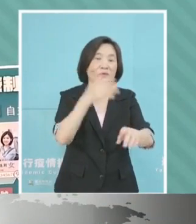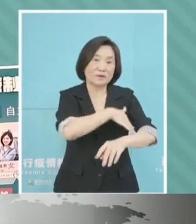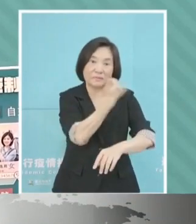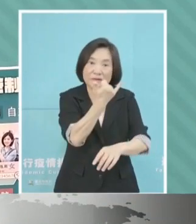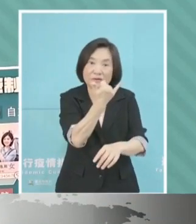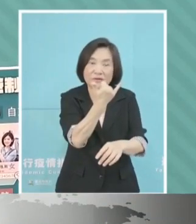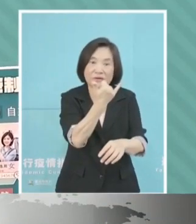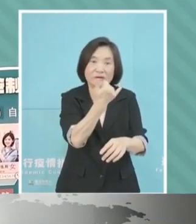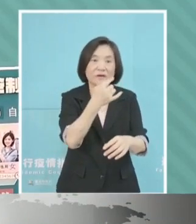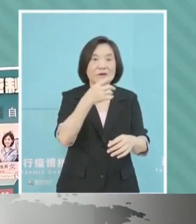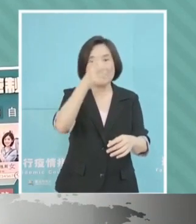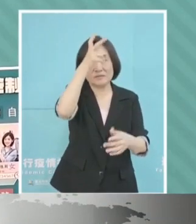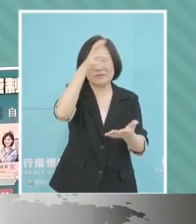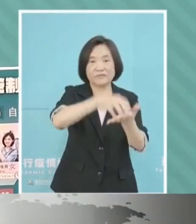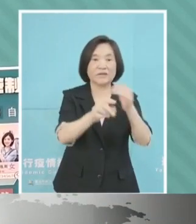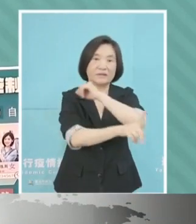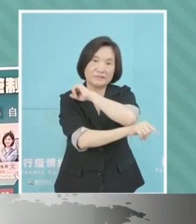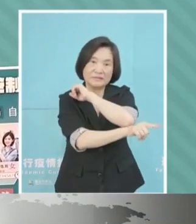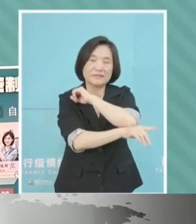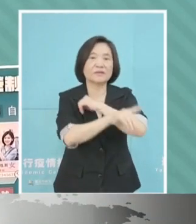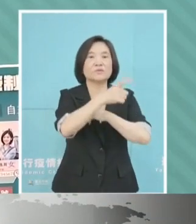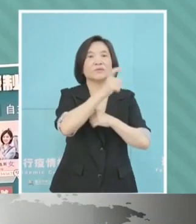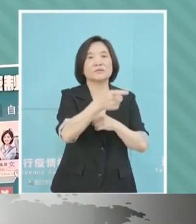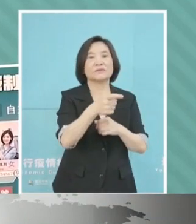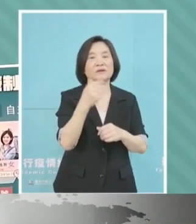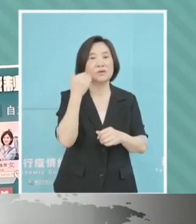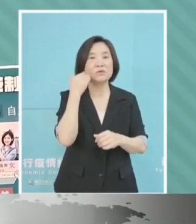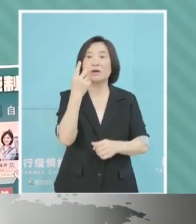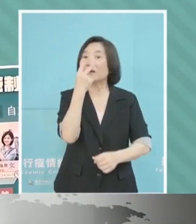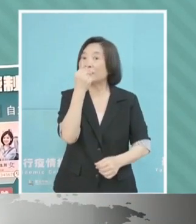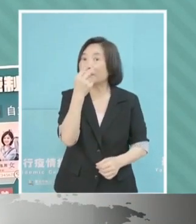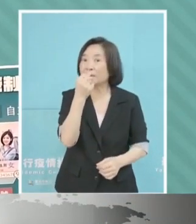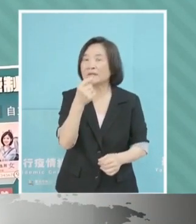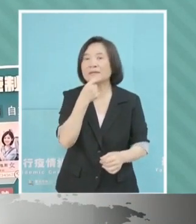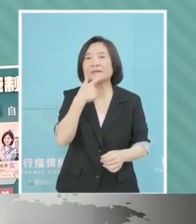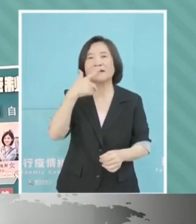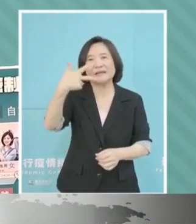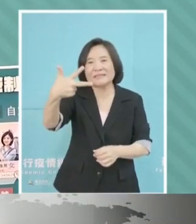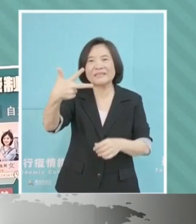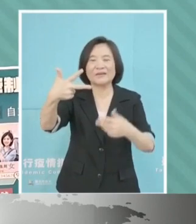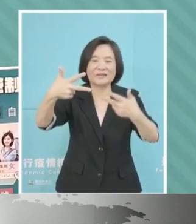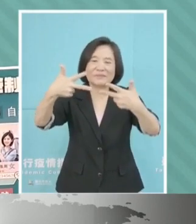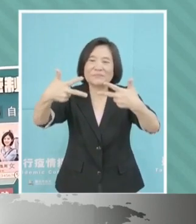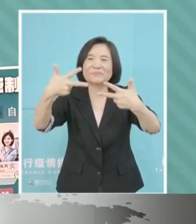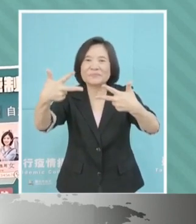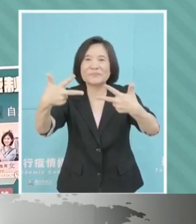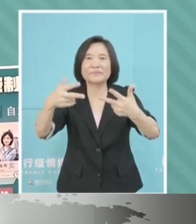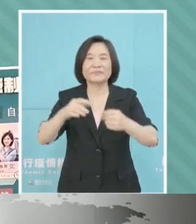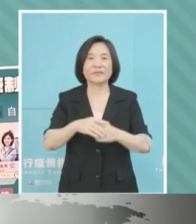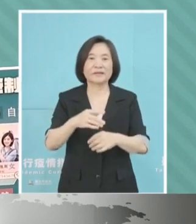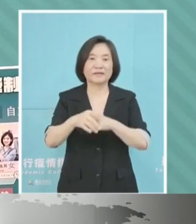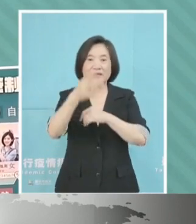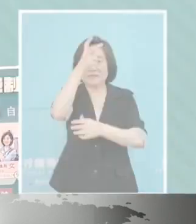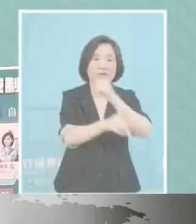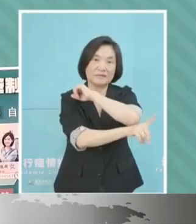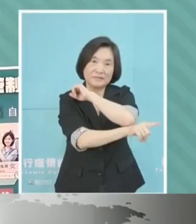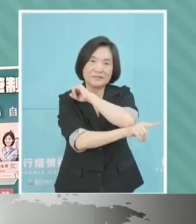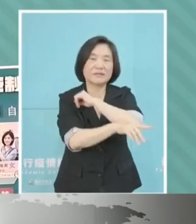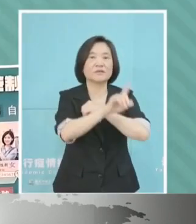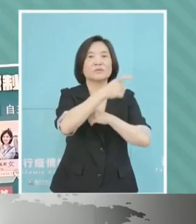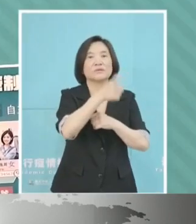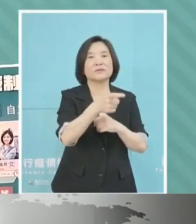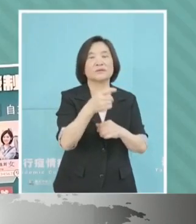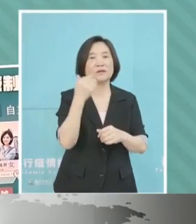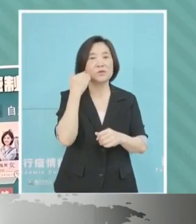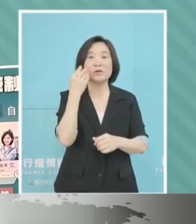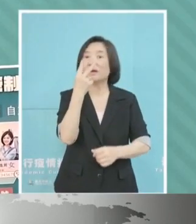On Saturday, people whose ID number ends in an even number will be allowed in. On Sunday, it's people with an odd number. From